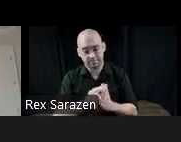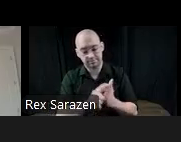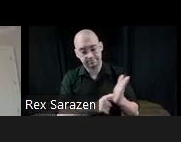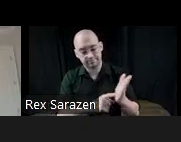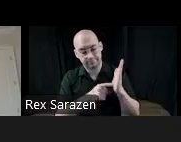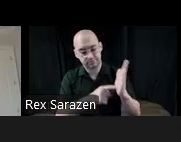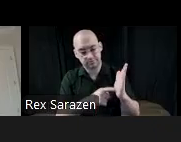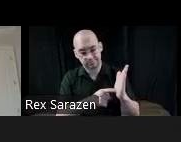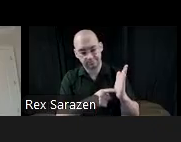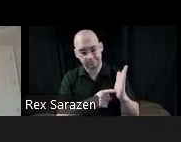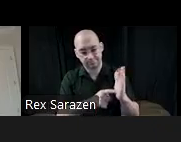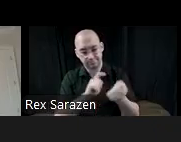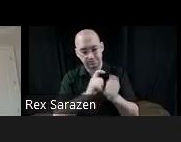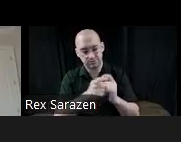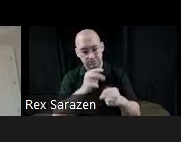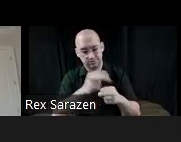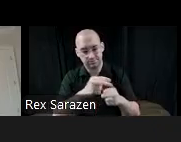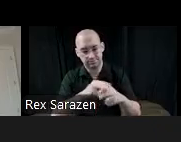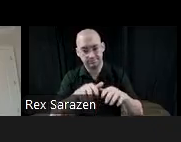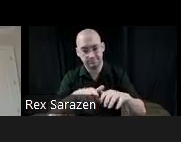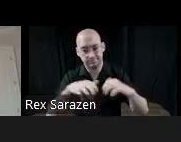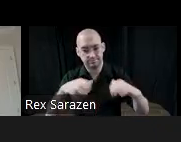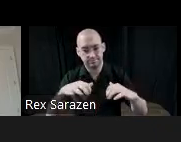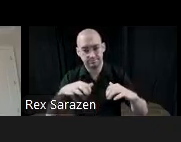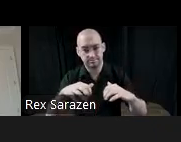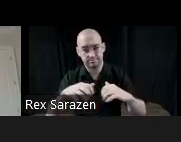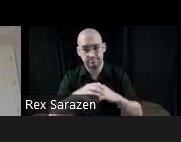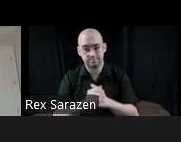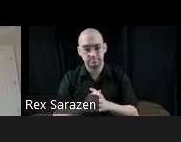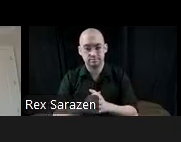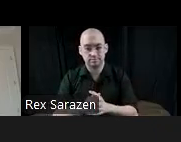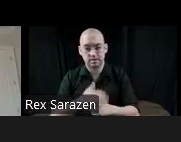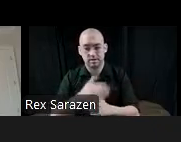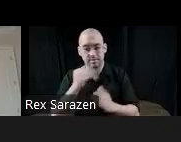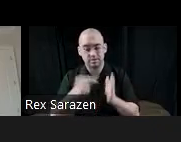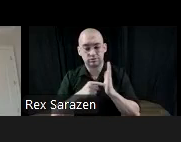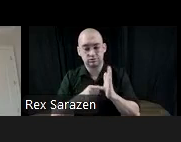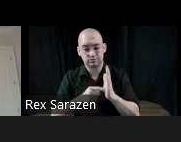They changed the name of our committee to better reflect